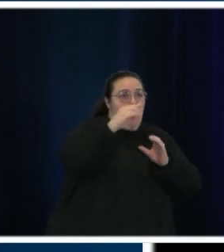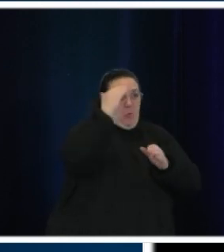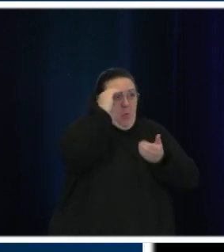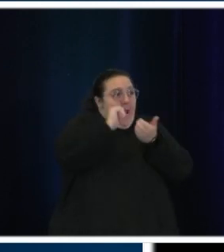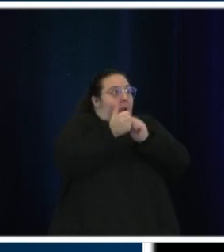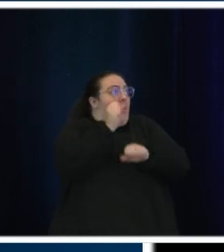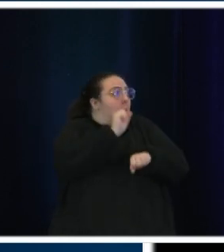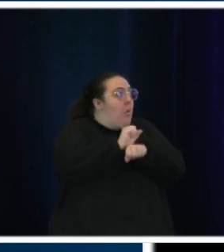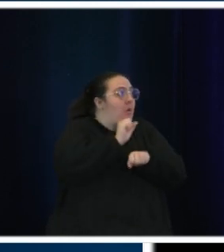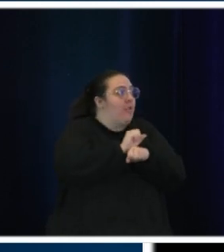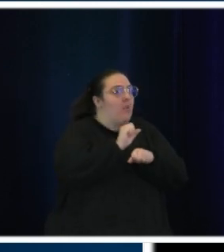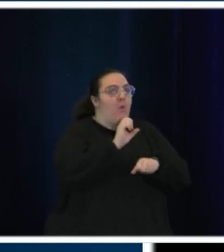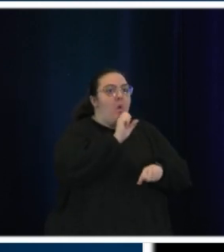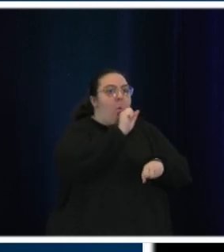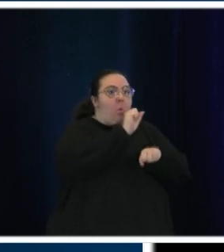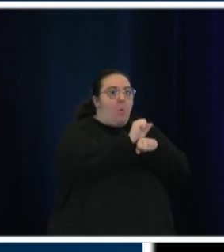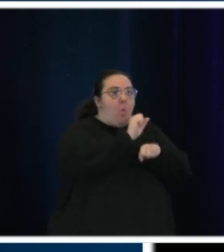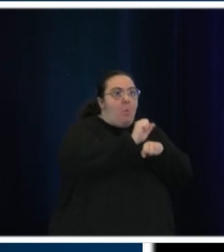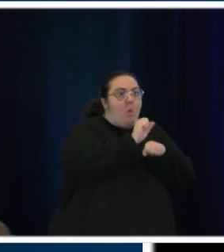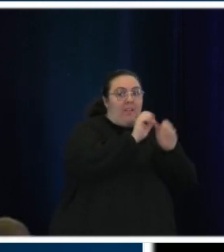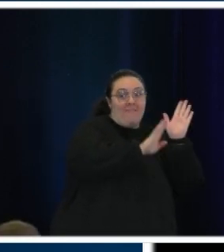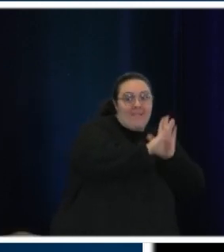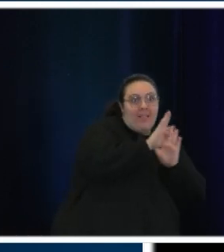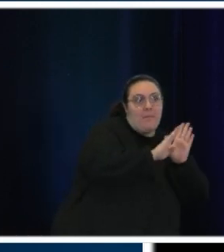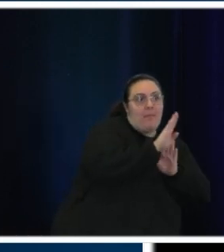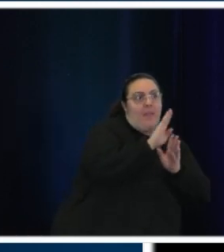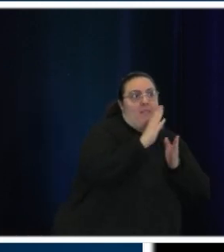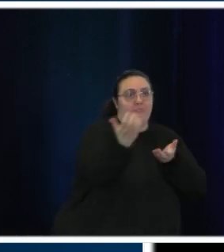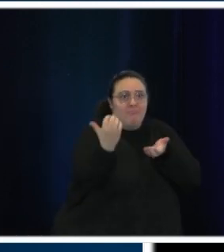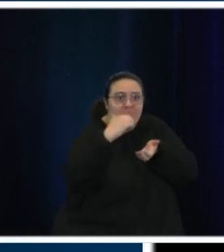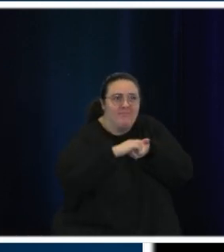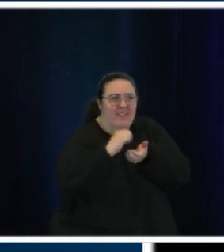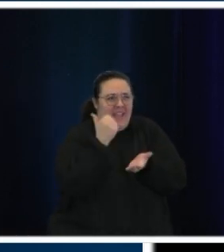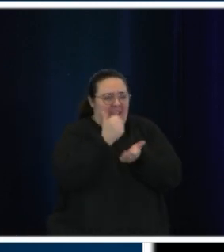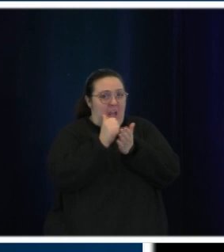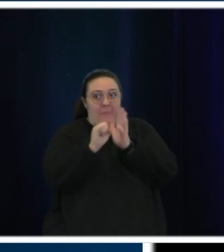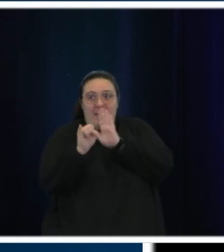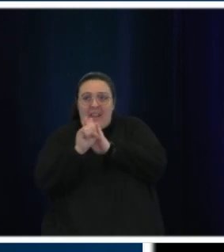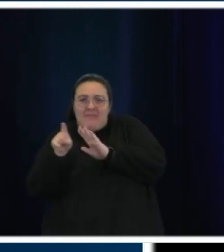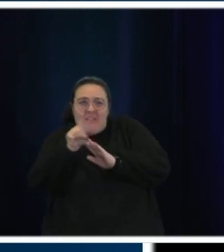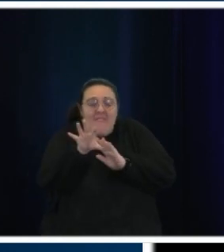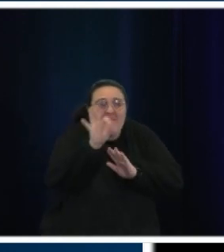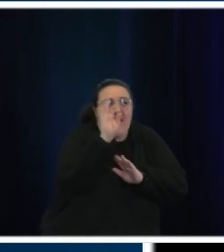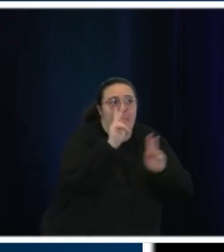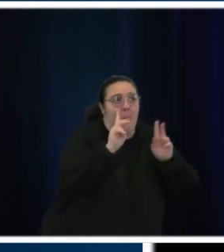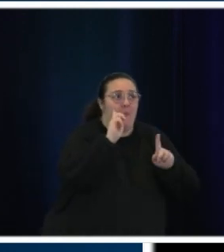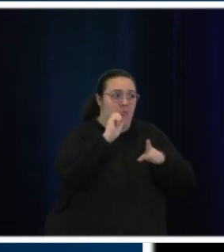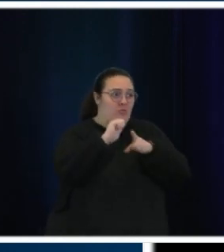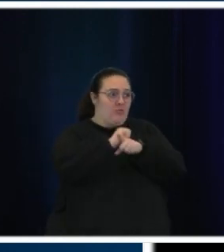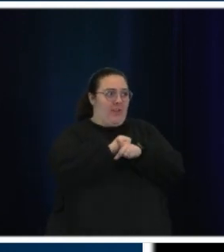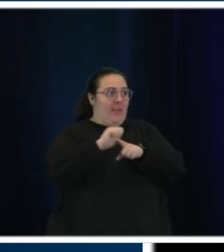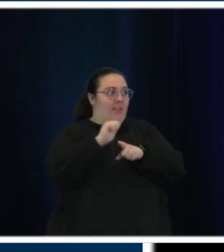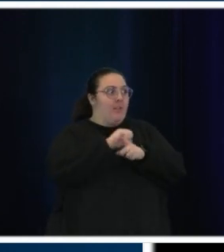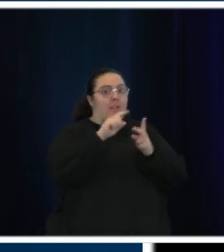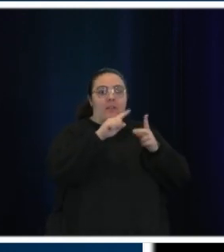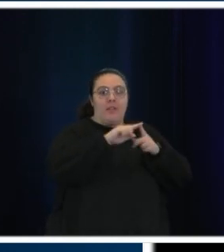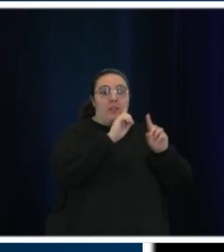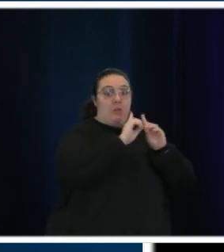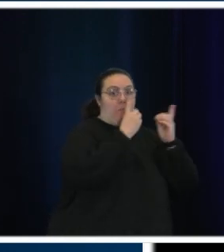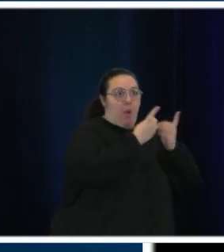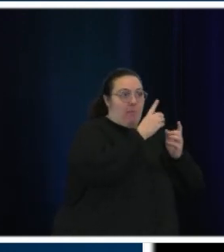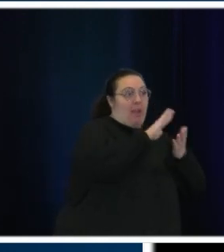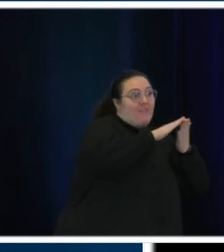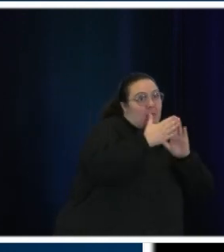development companies and groups in town to help us identify people and get that training out, as well as Department of Neighborhoods and the Department of